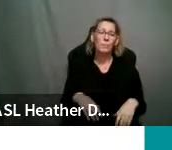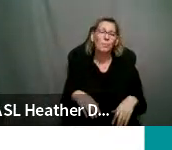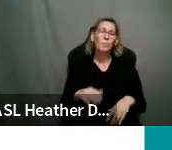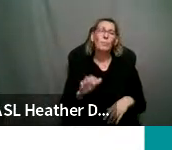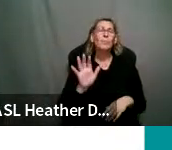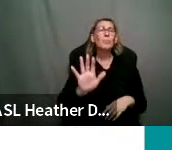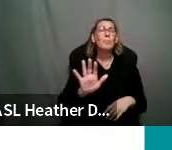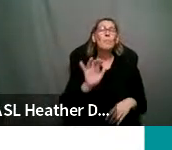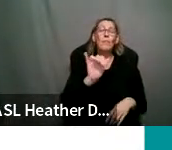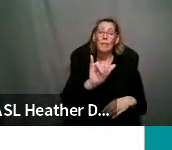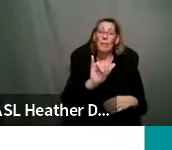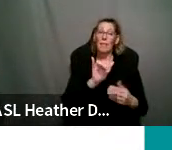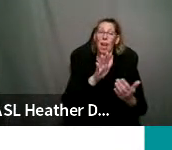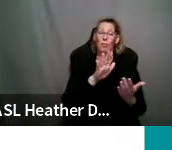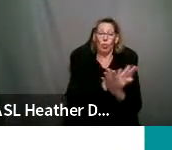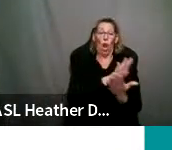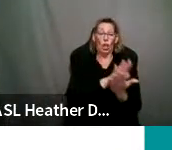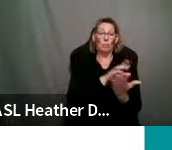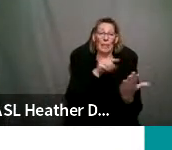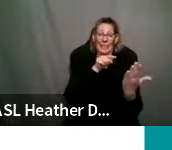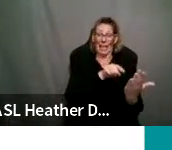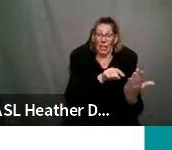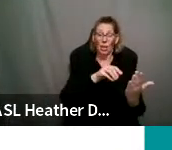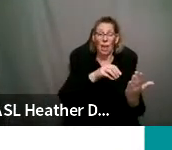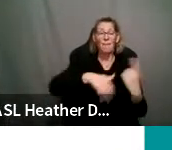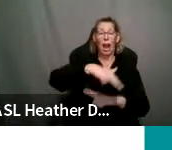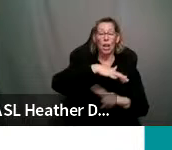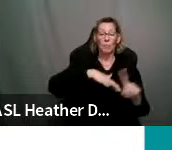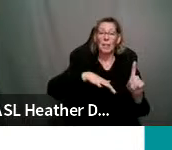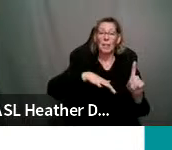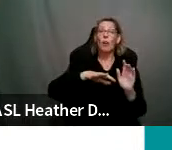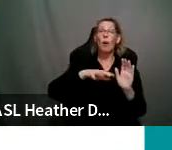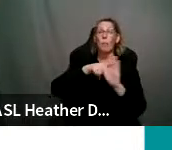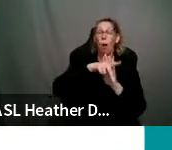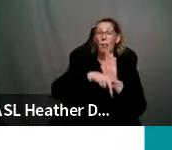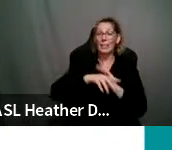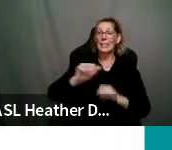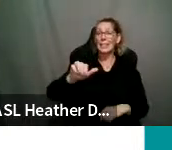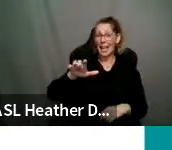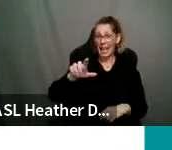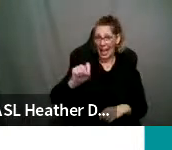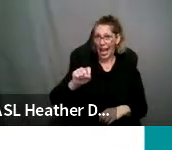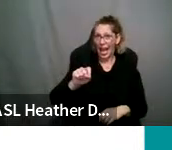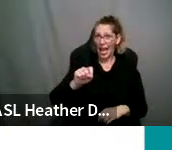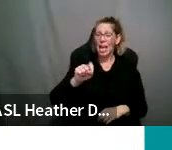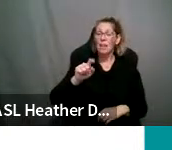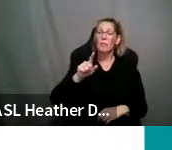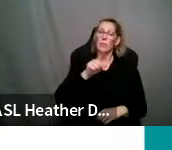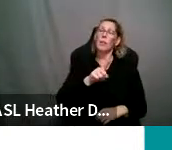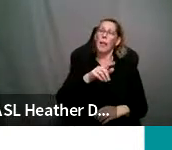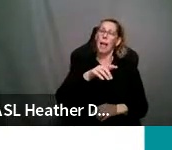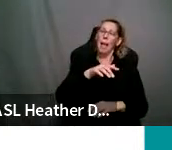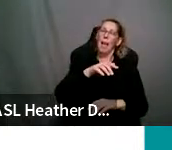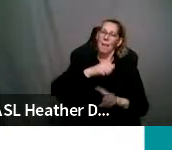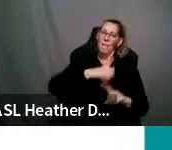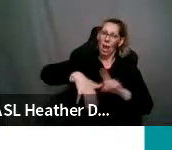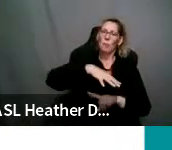The documentation of the National Environmental Policy Act at its height is an environmental impact